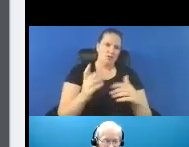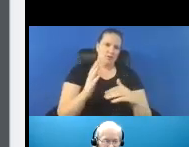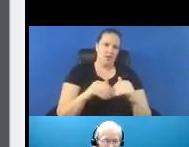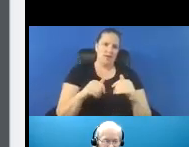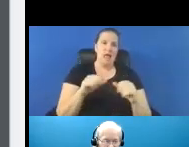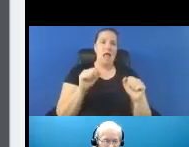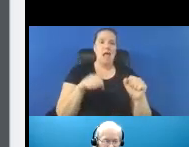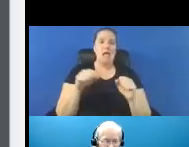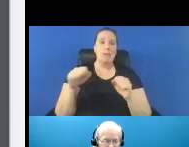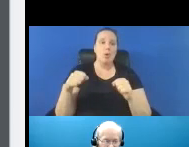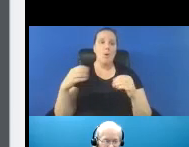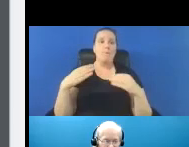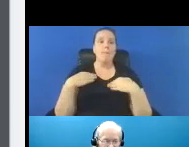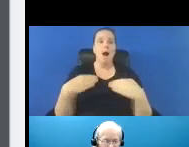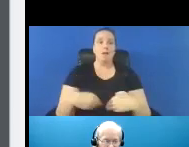body use.